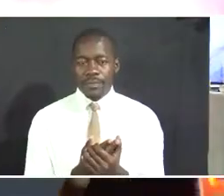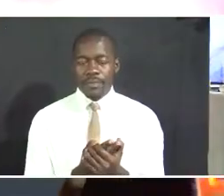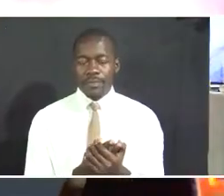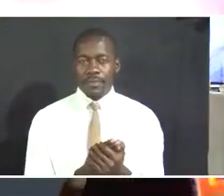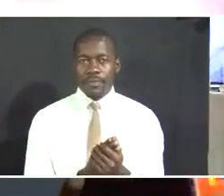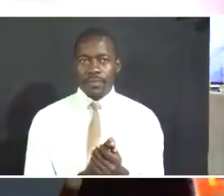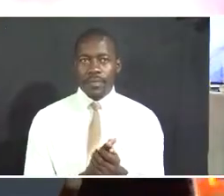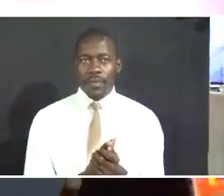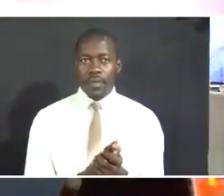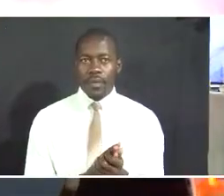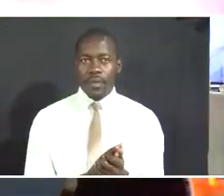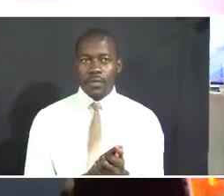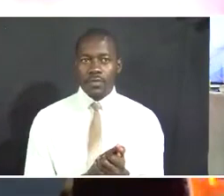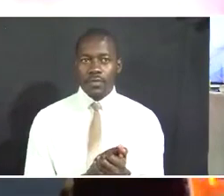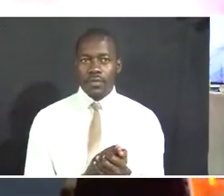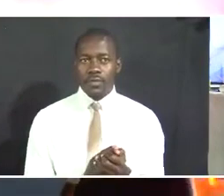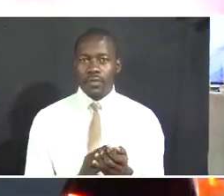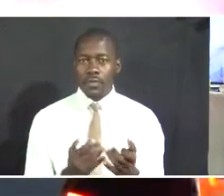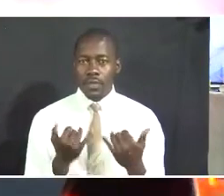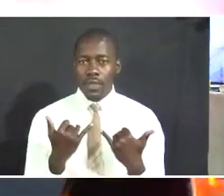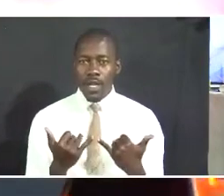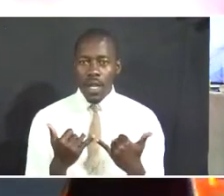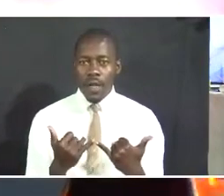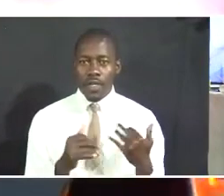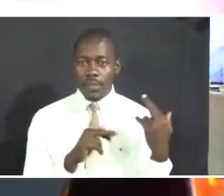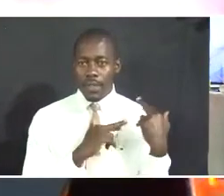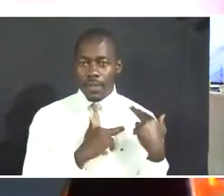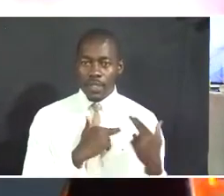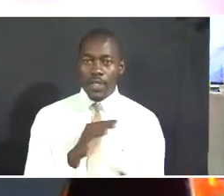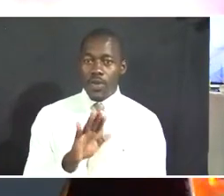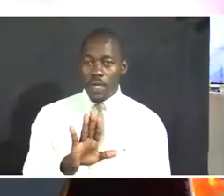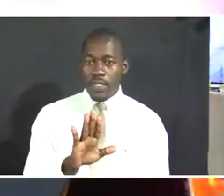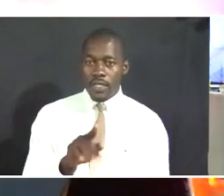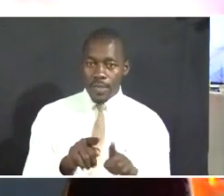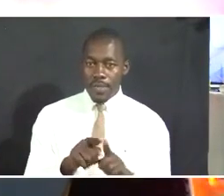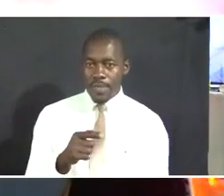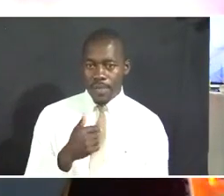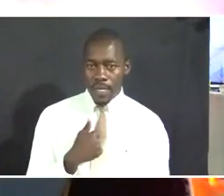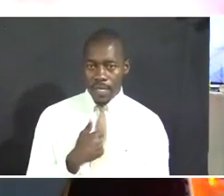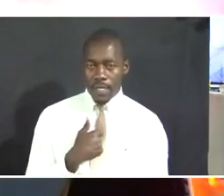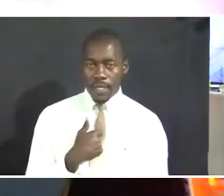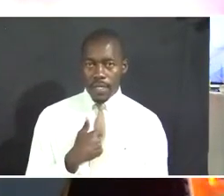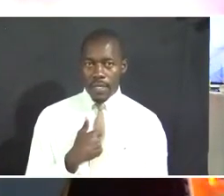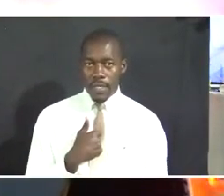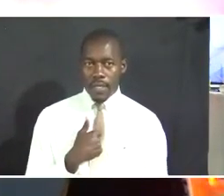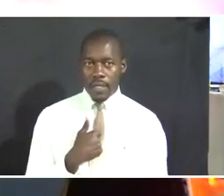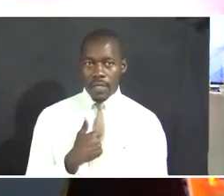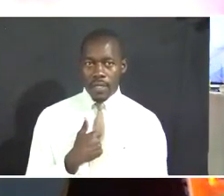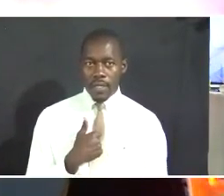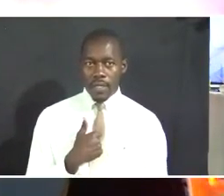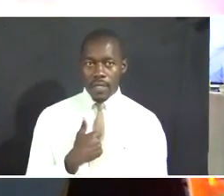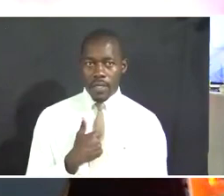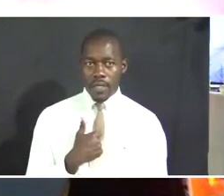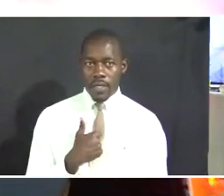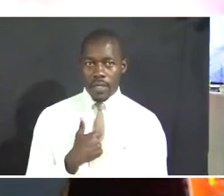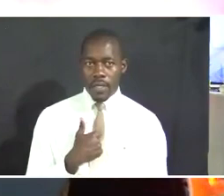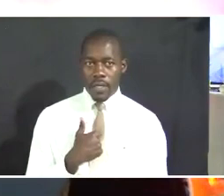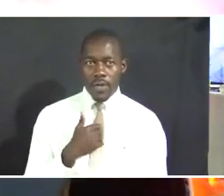The matter is now at our doorstep. We thought it's an American and European